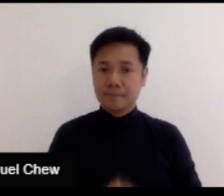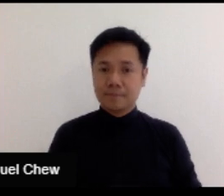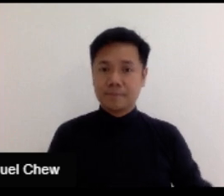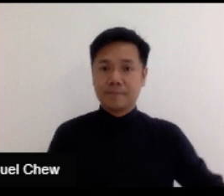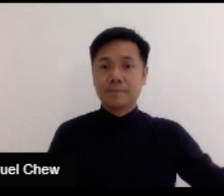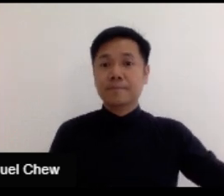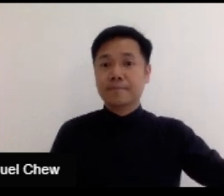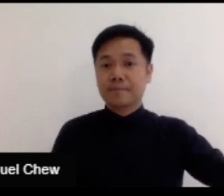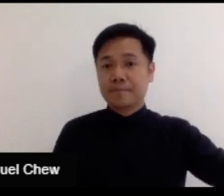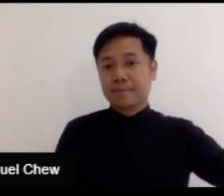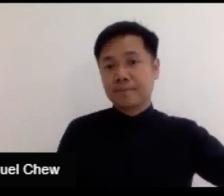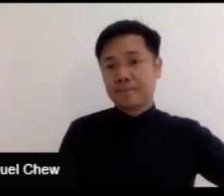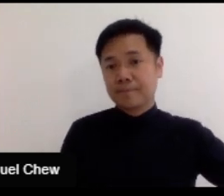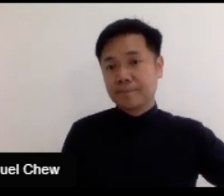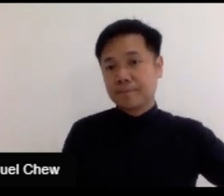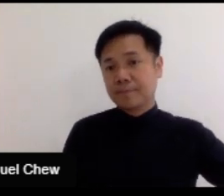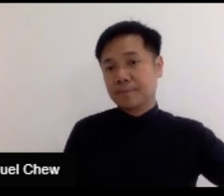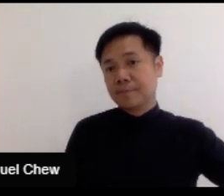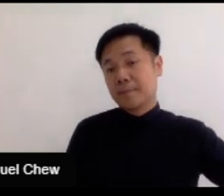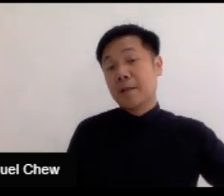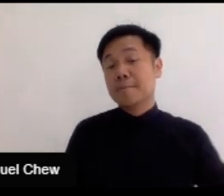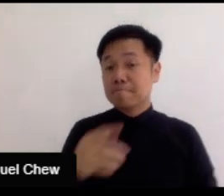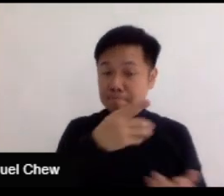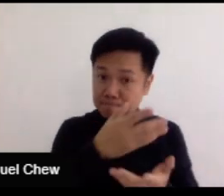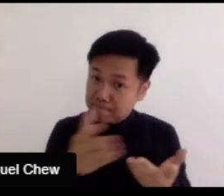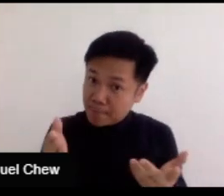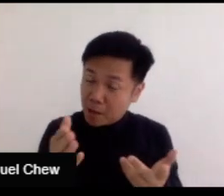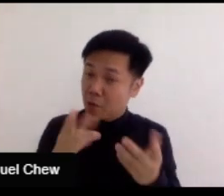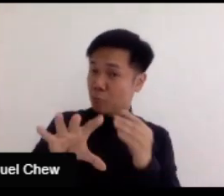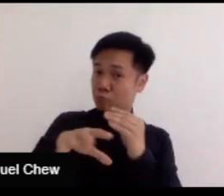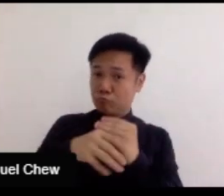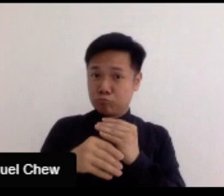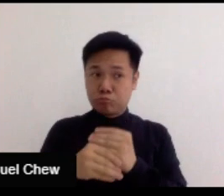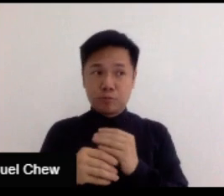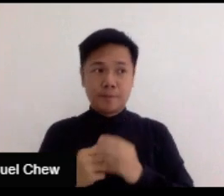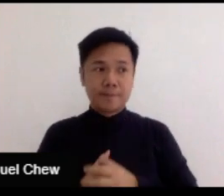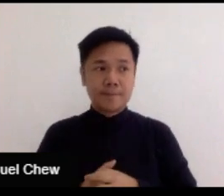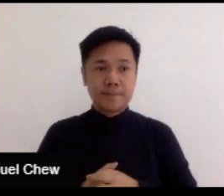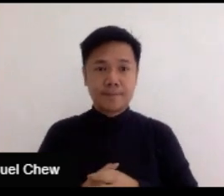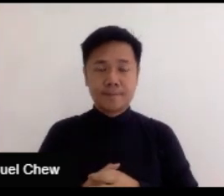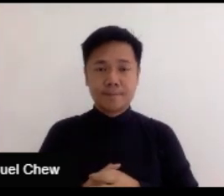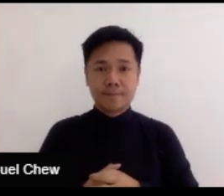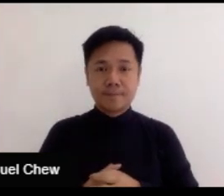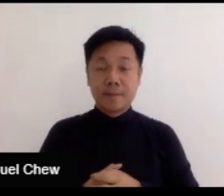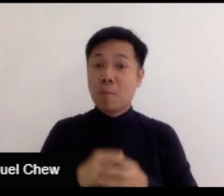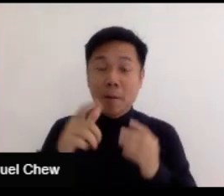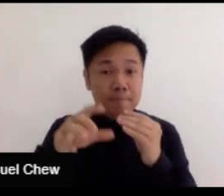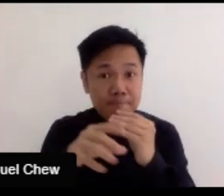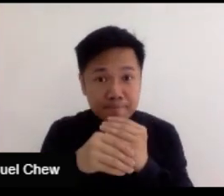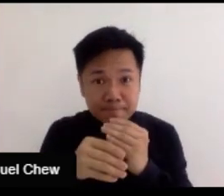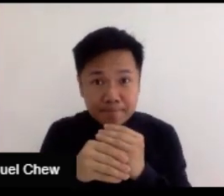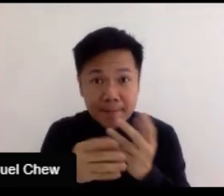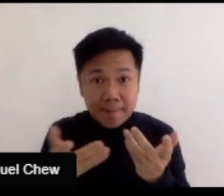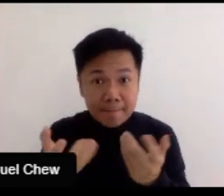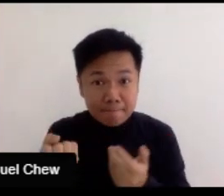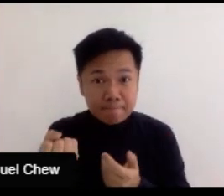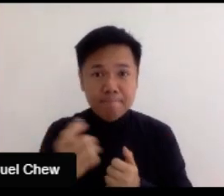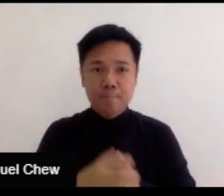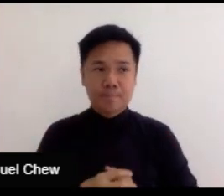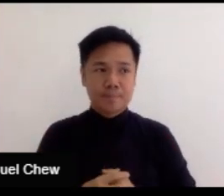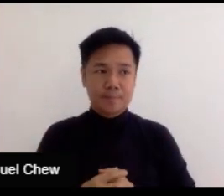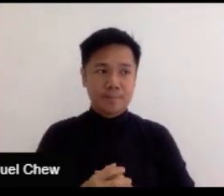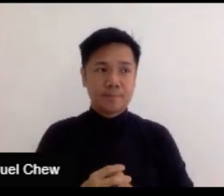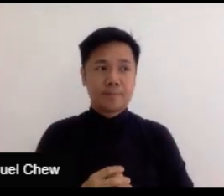Are there any further delegates wanting to express their opinion at this point on the suggestion?